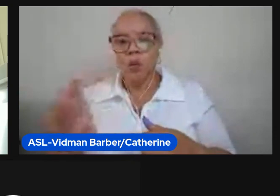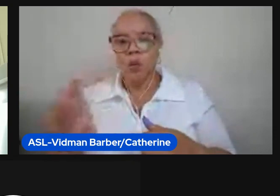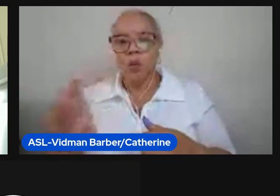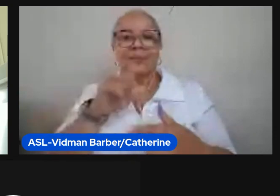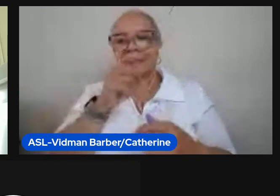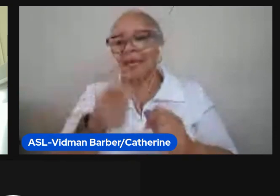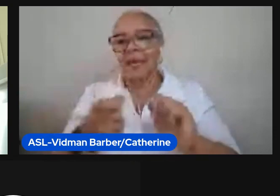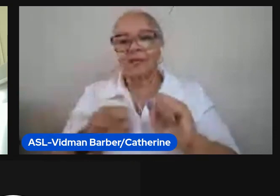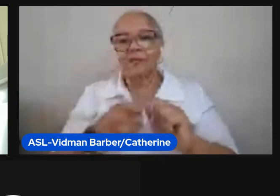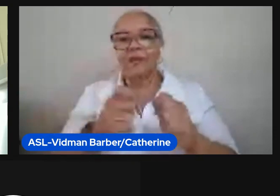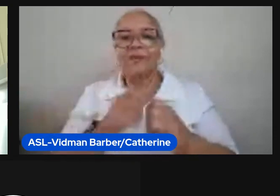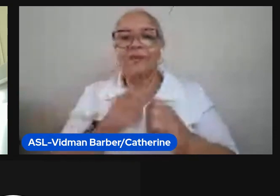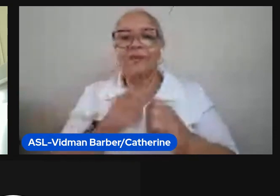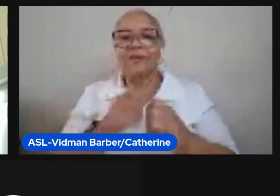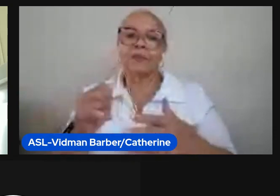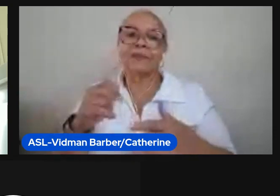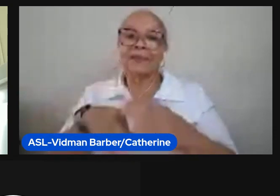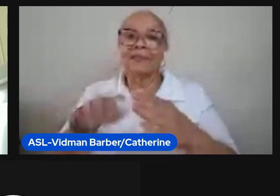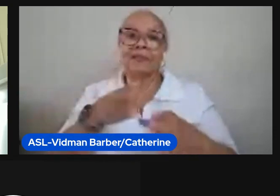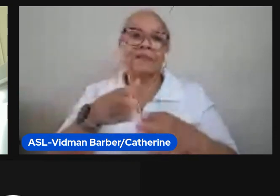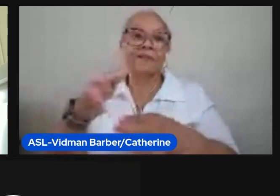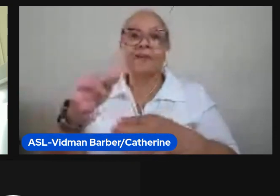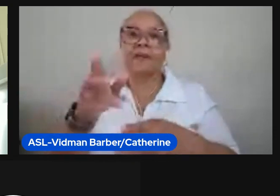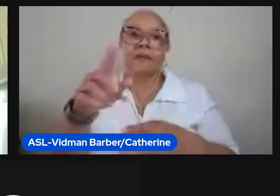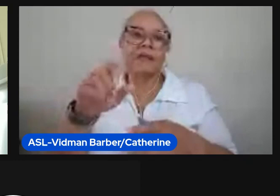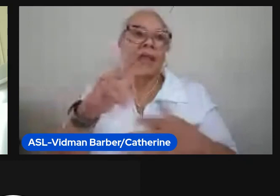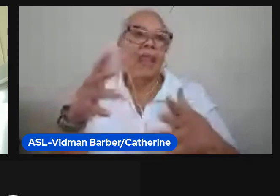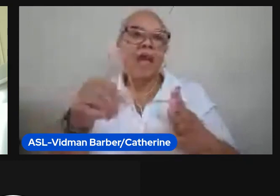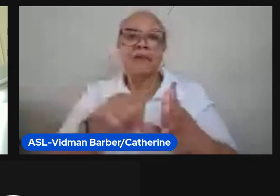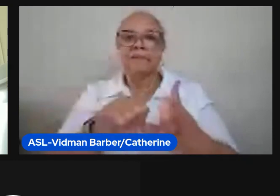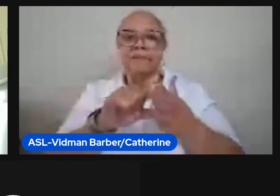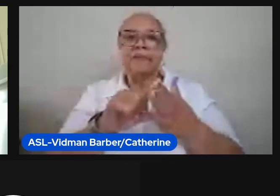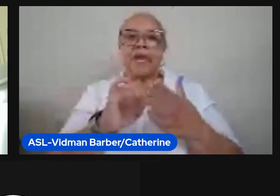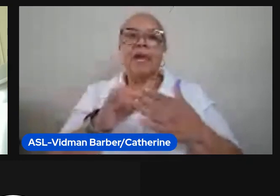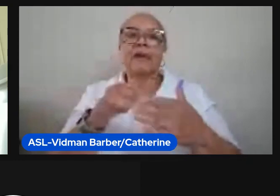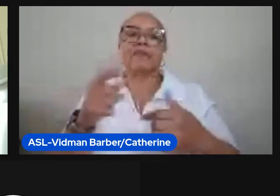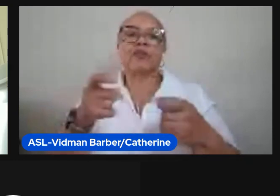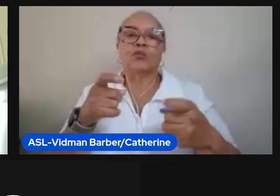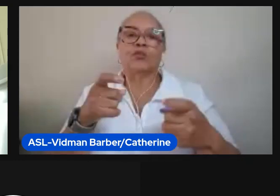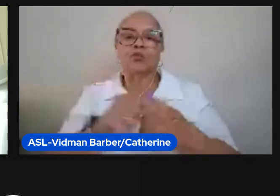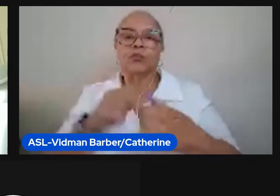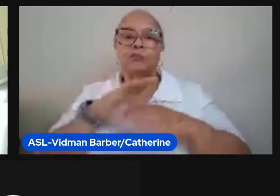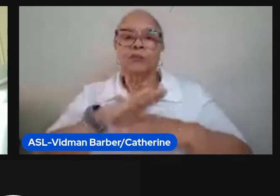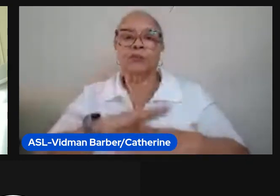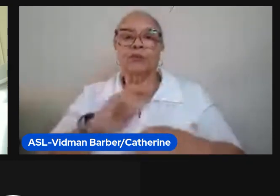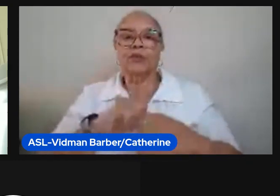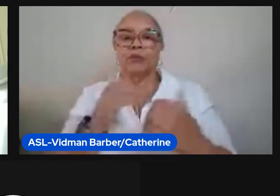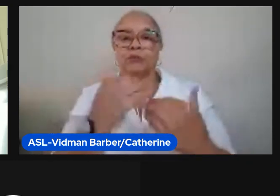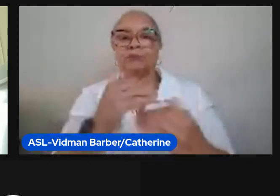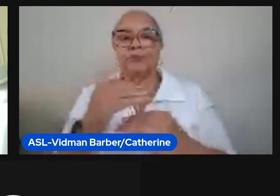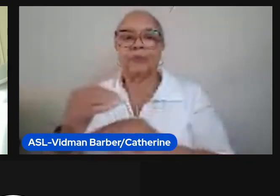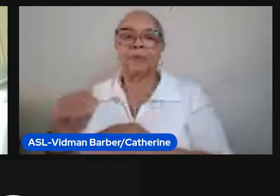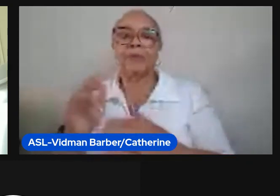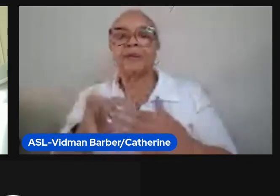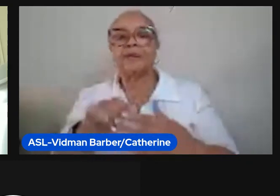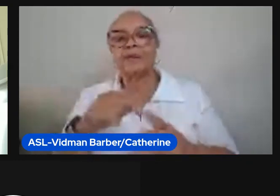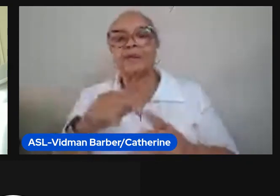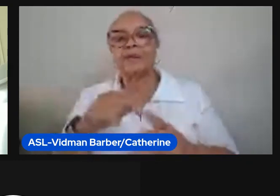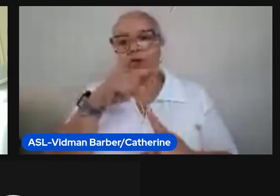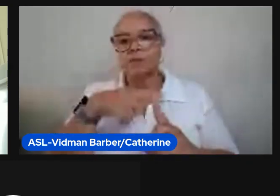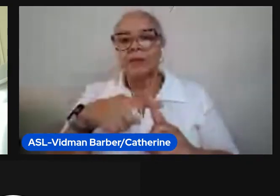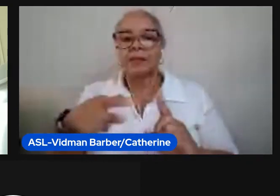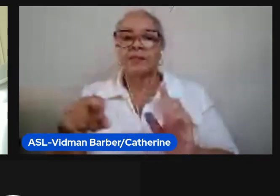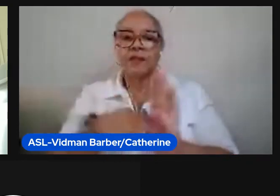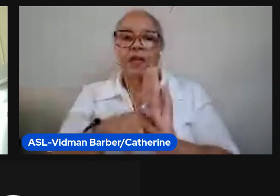reported in the field, there was a lot more emphasis on having these controls that ensure that you minimize false positive and negative